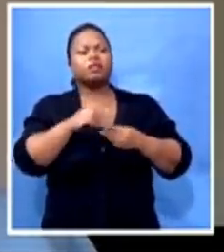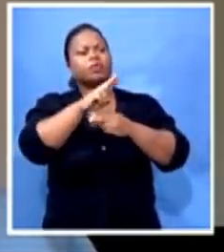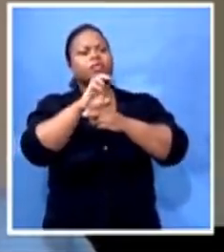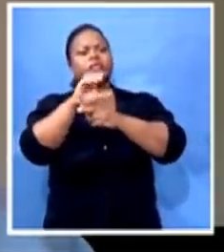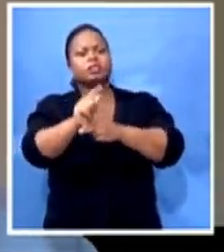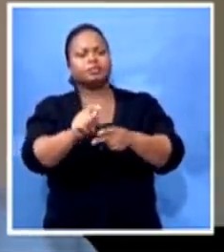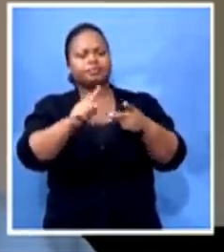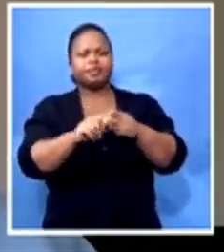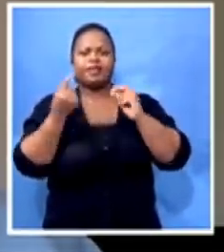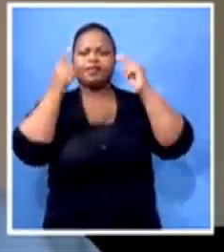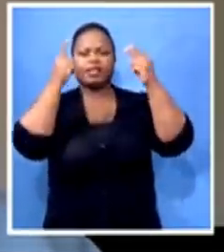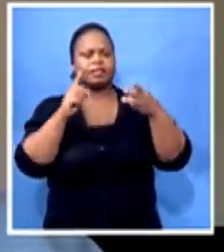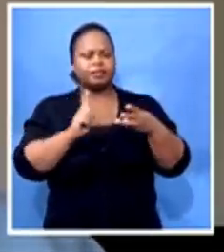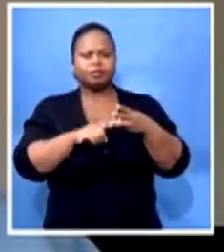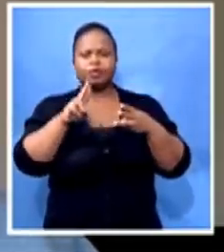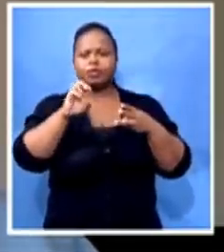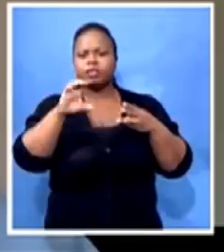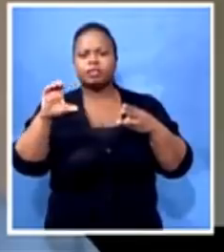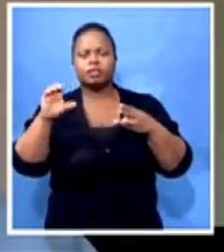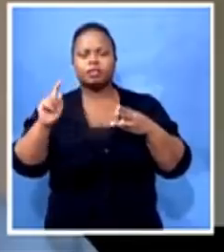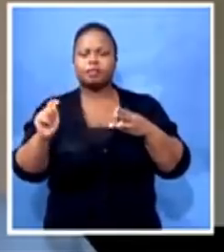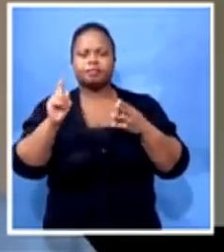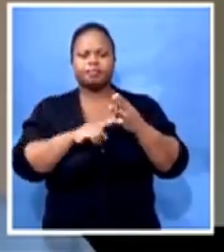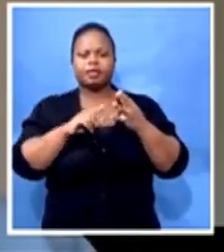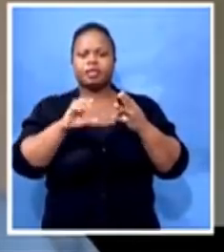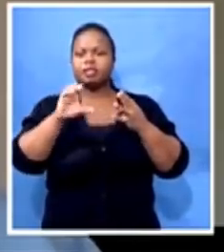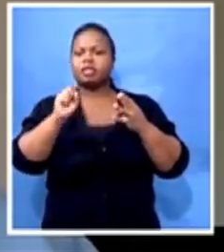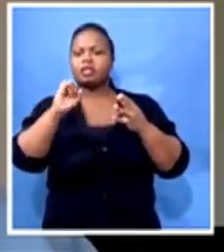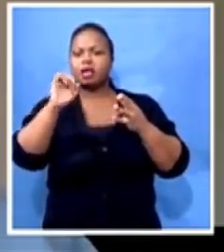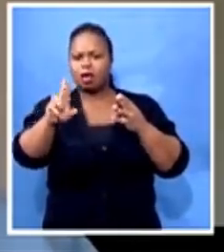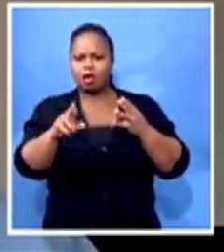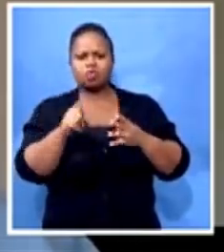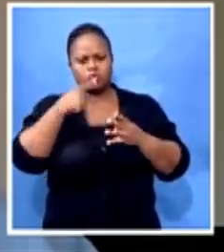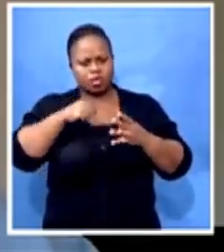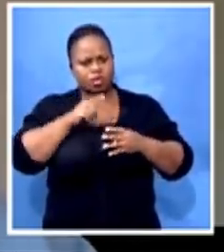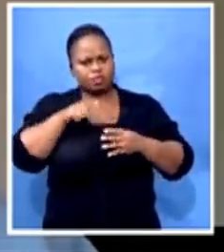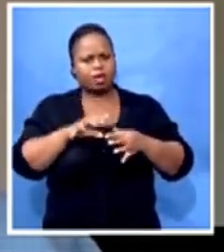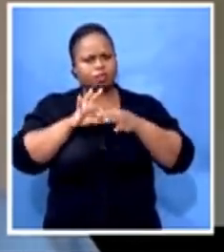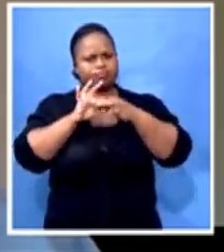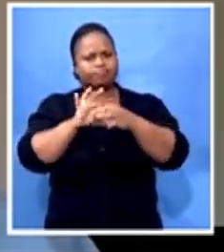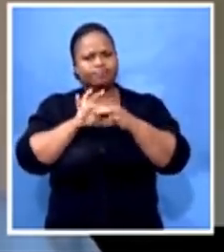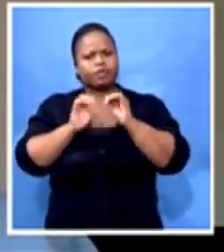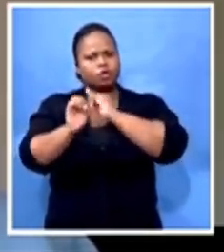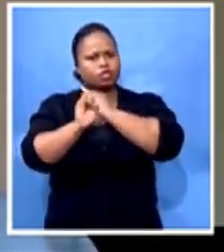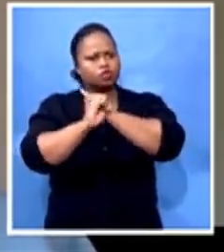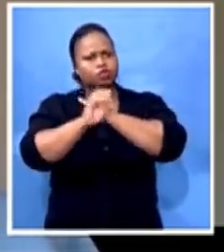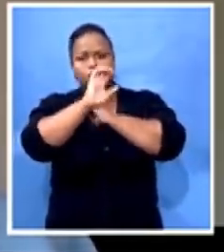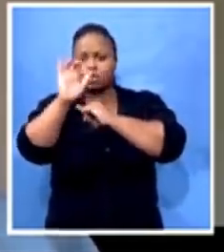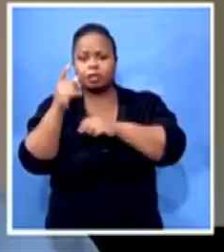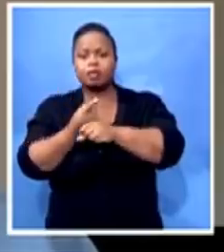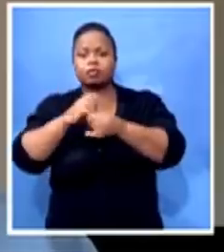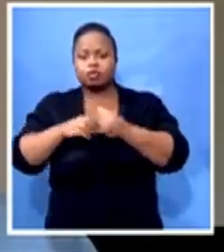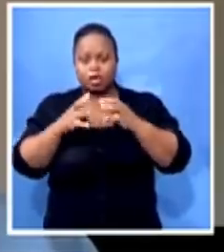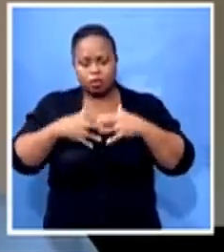the CSIR. We should be mobilizing these institutions towards producing real IP